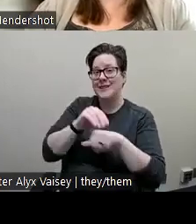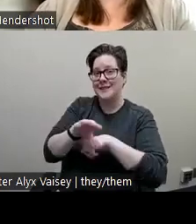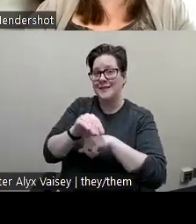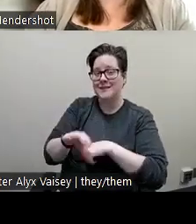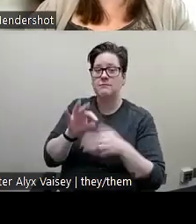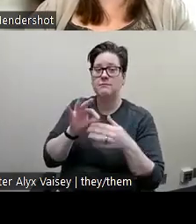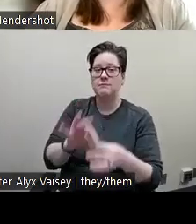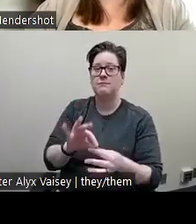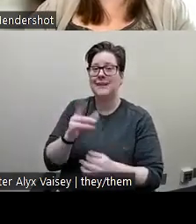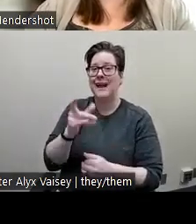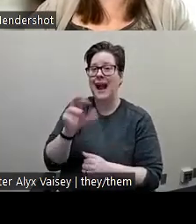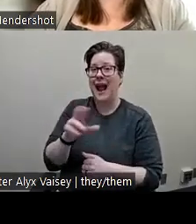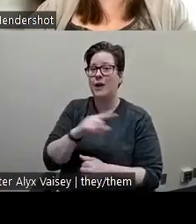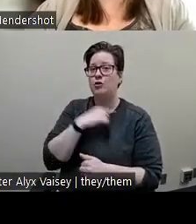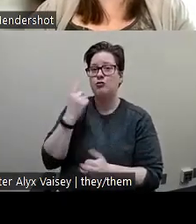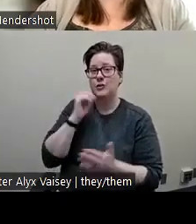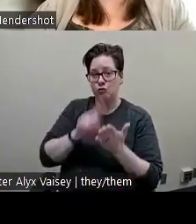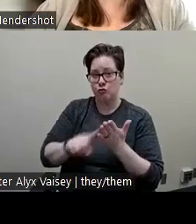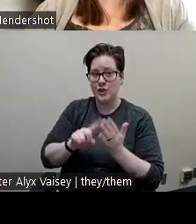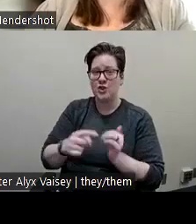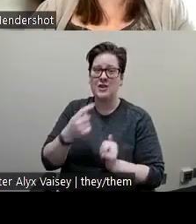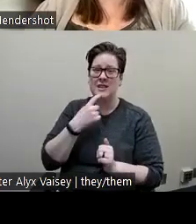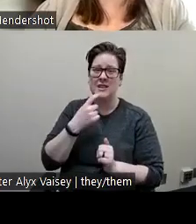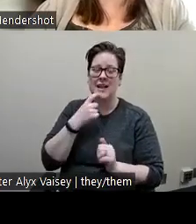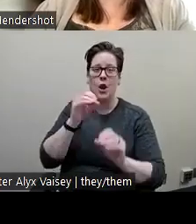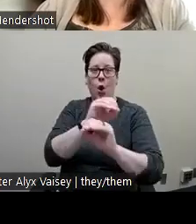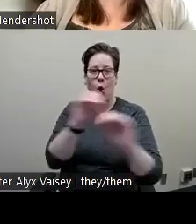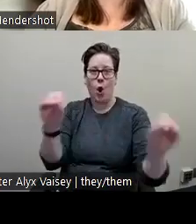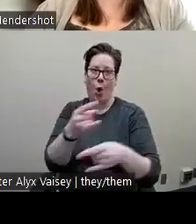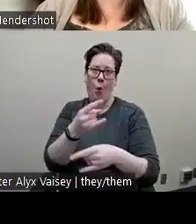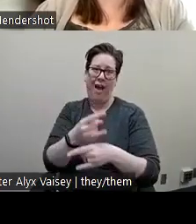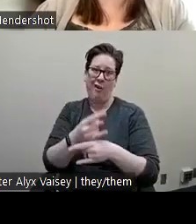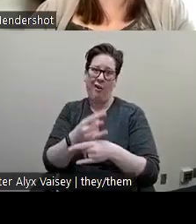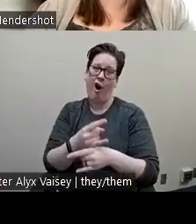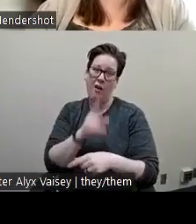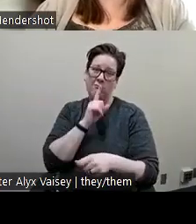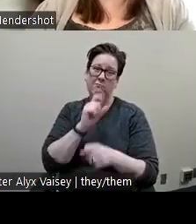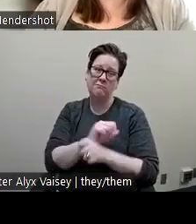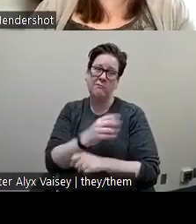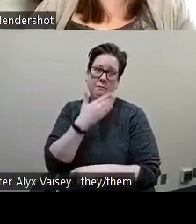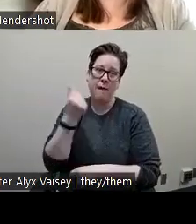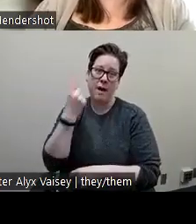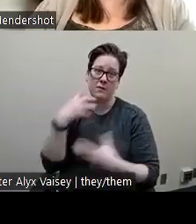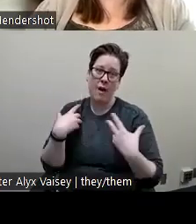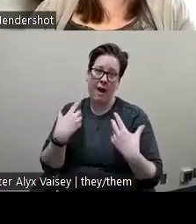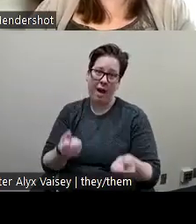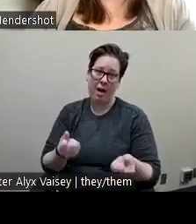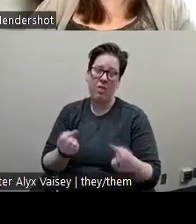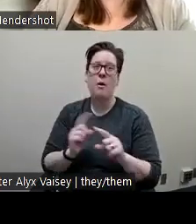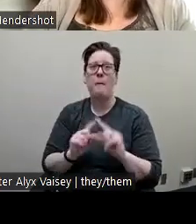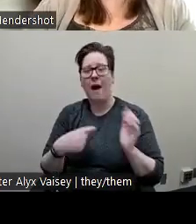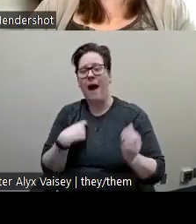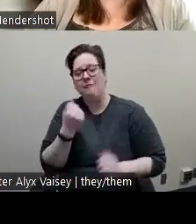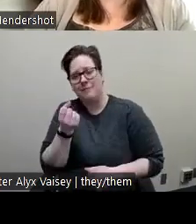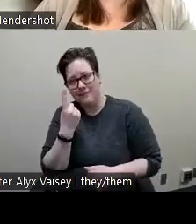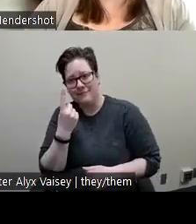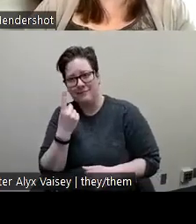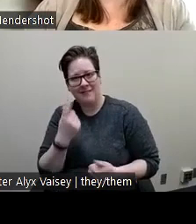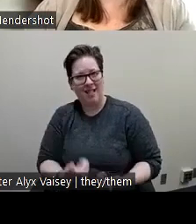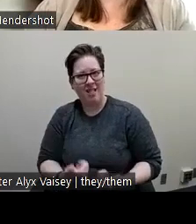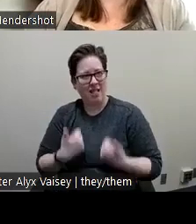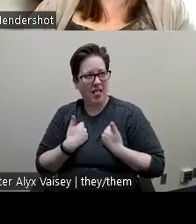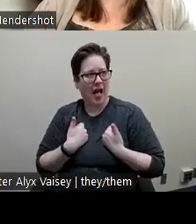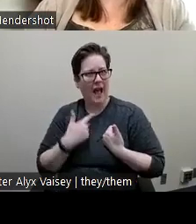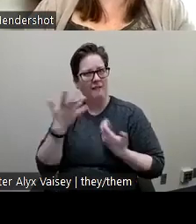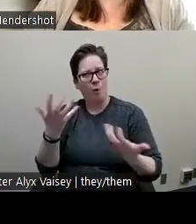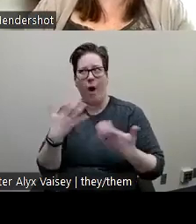risk studies that are coming out are actually saying that no alcohol is better for your overall health. But I understand that life is about living as